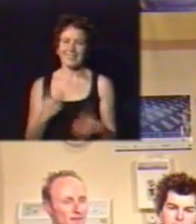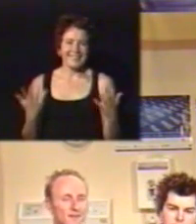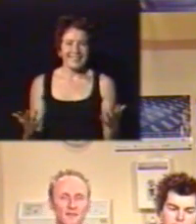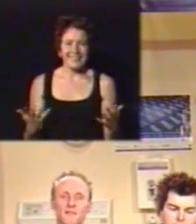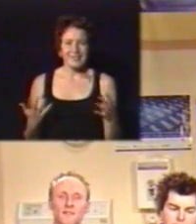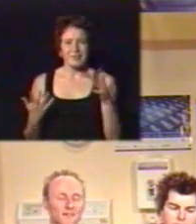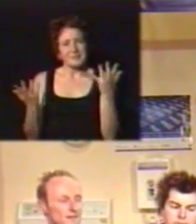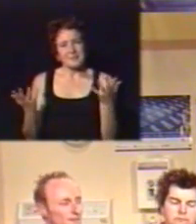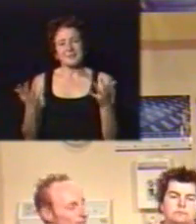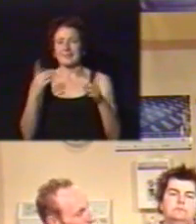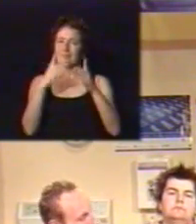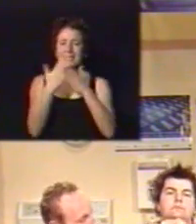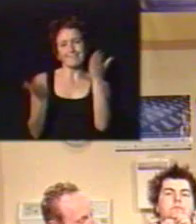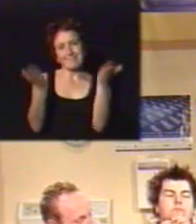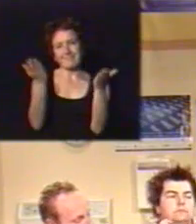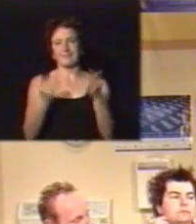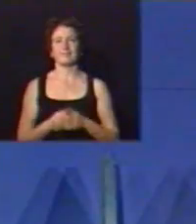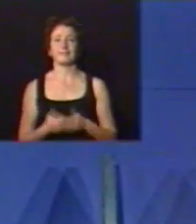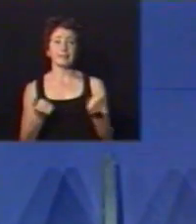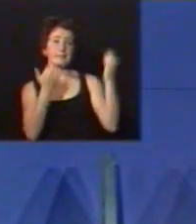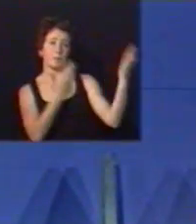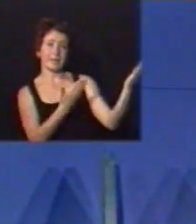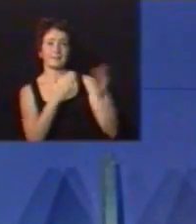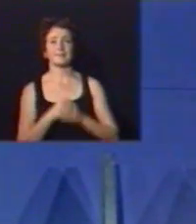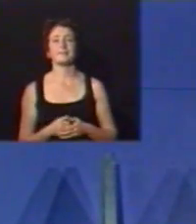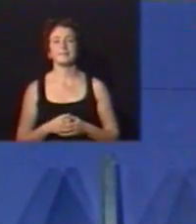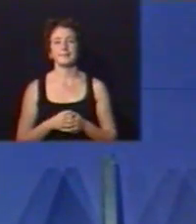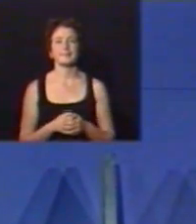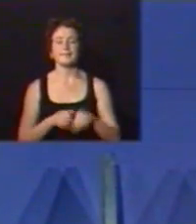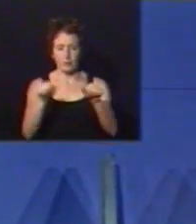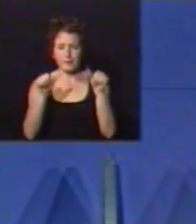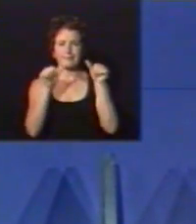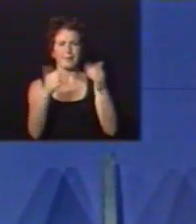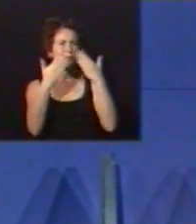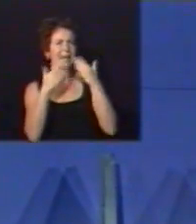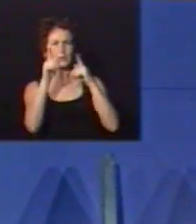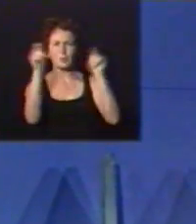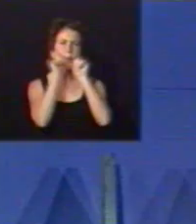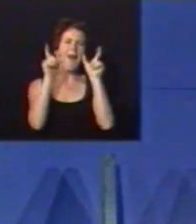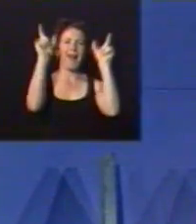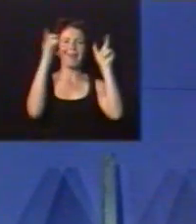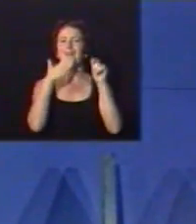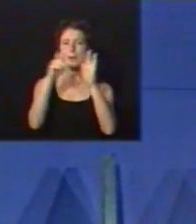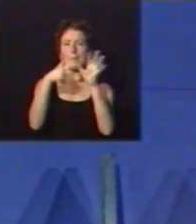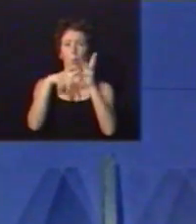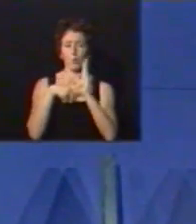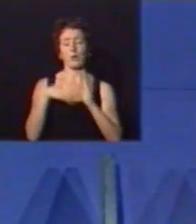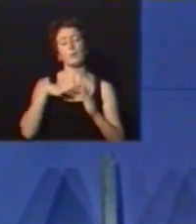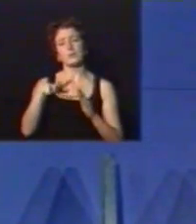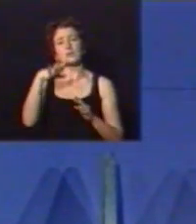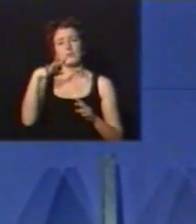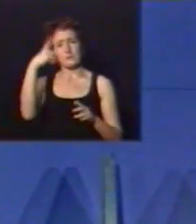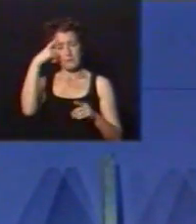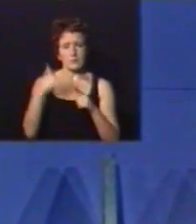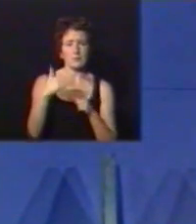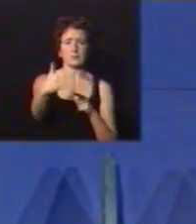we'll come back and talk a little bit more. Take it away, Dave. And thank you again, Paul. Thank you, Squealers. Maintaining the serious note, just discussing a number